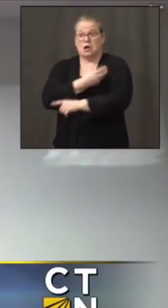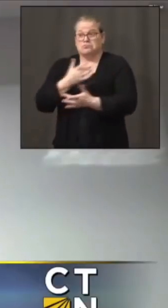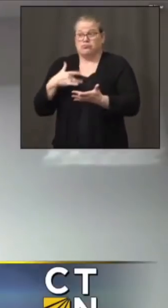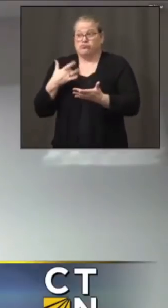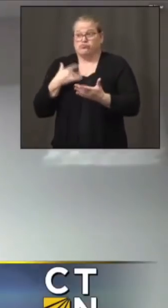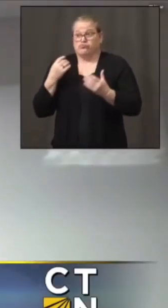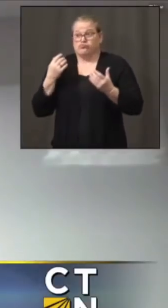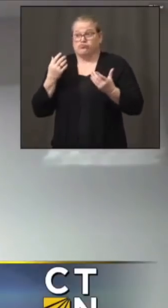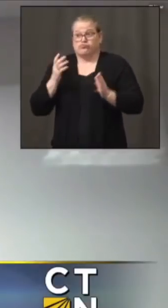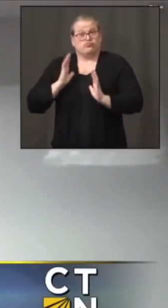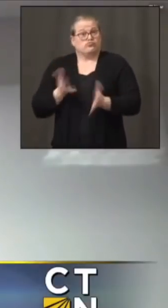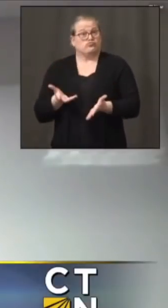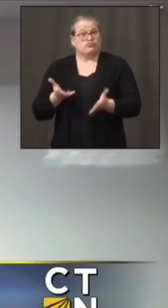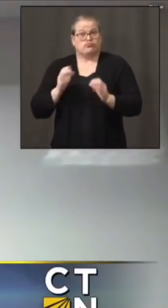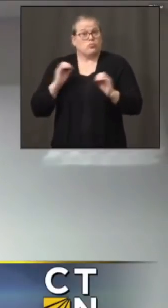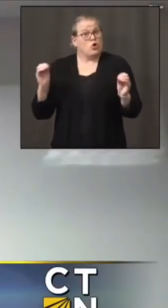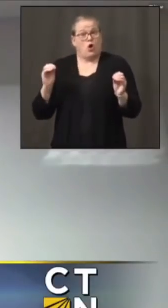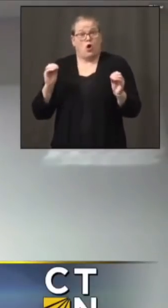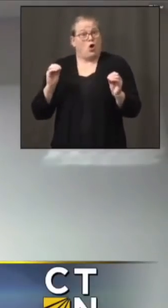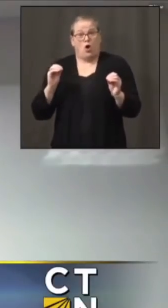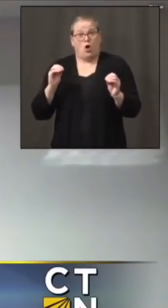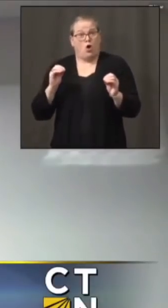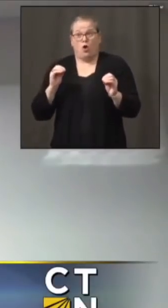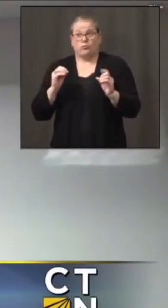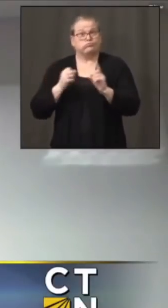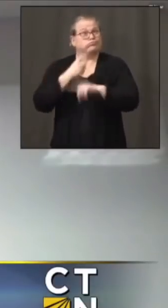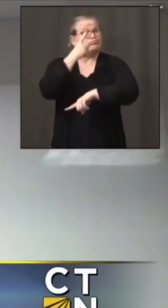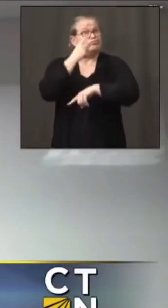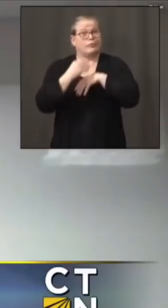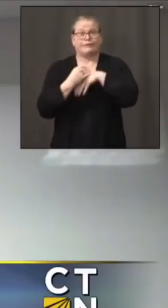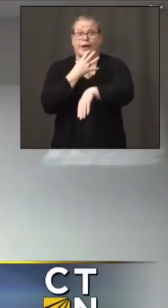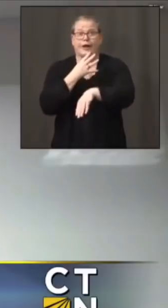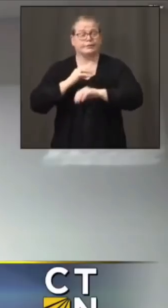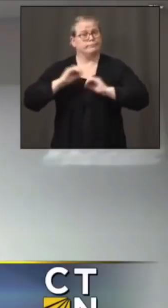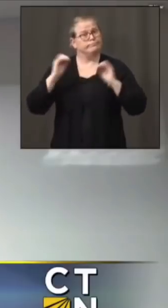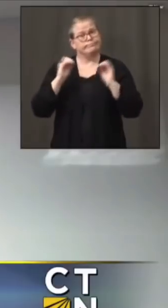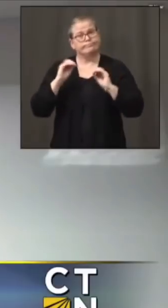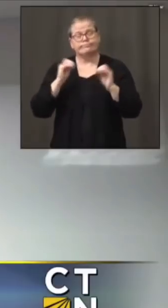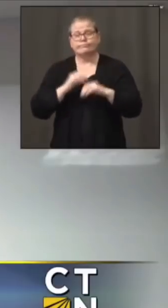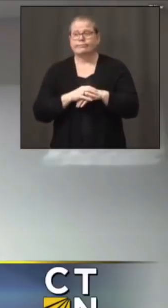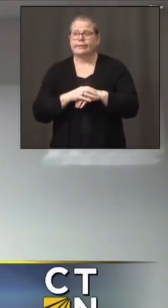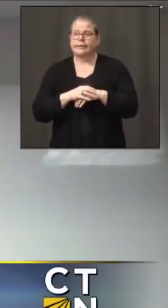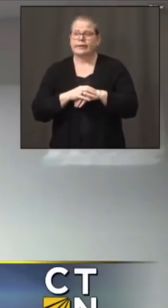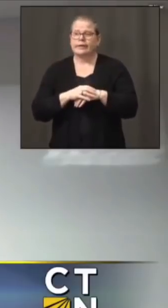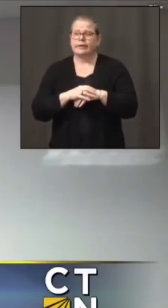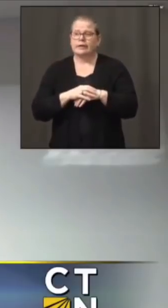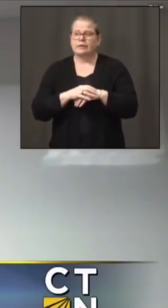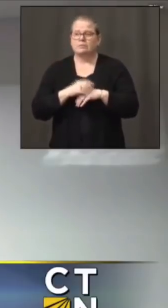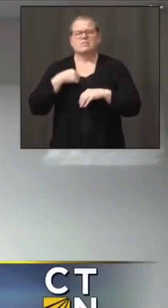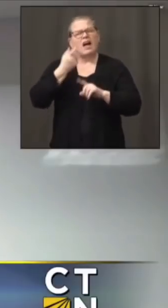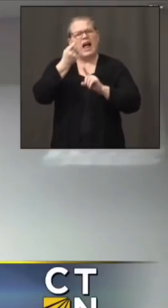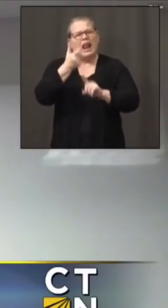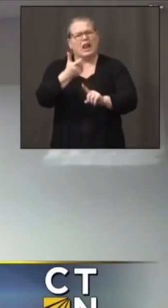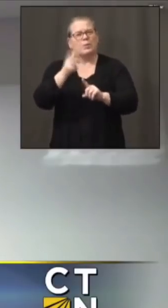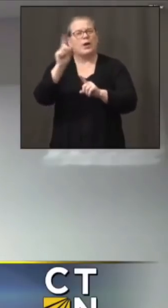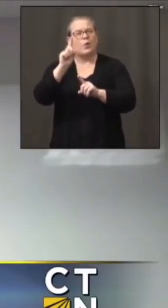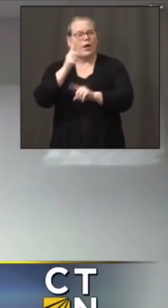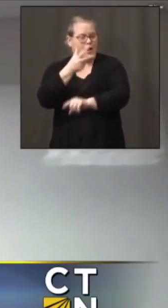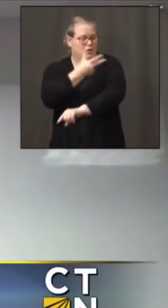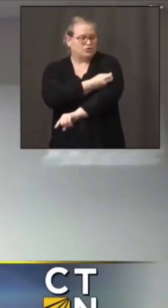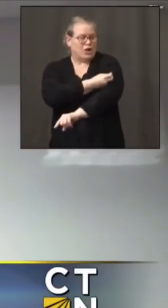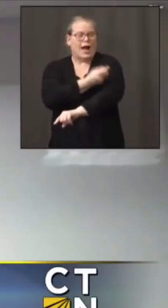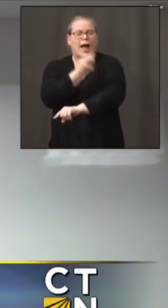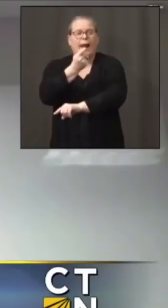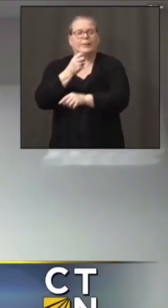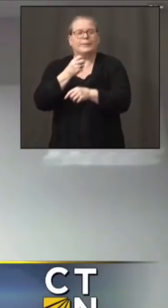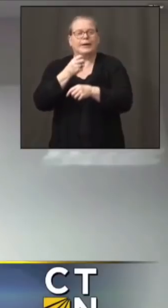is expected if you really look through that study. Some mild soreness at the site of